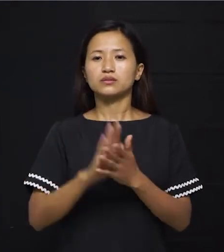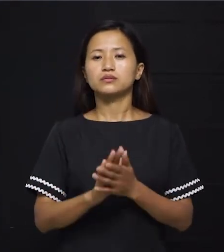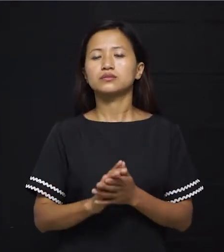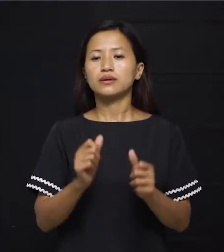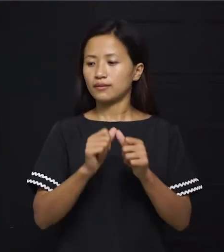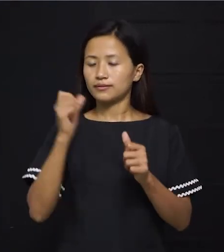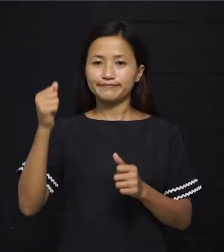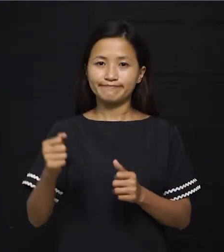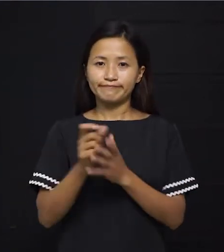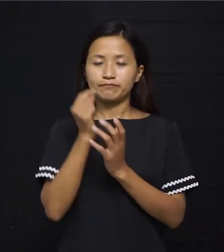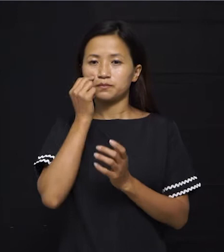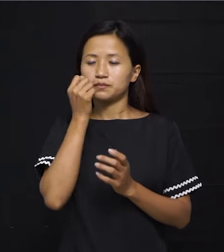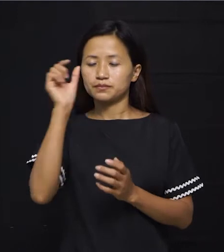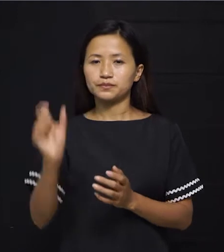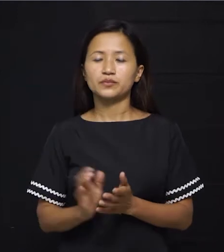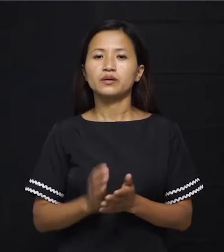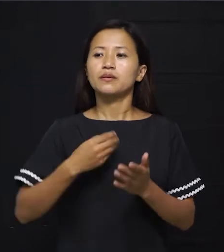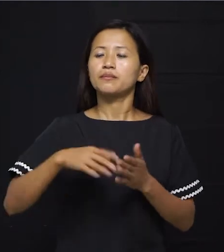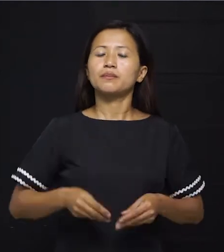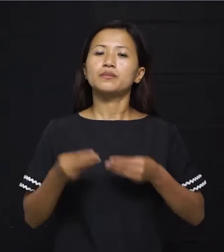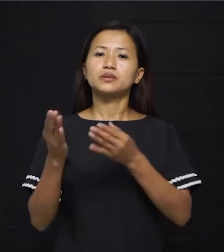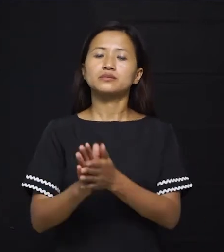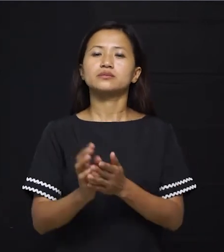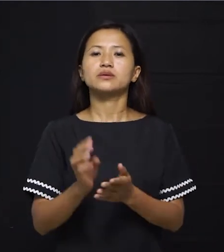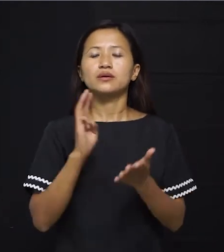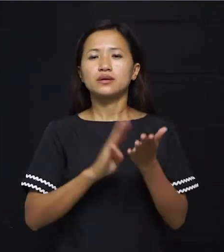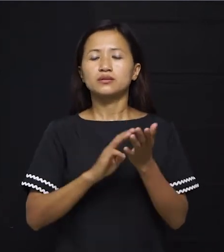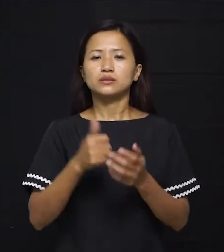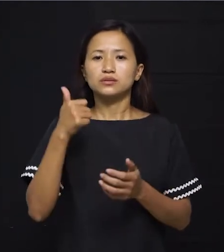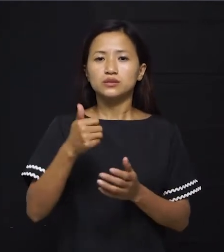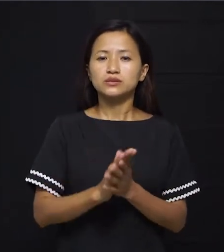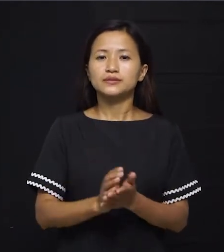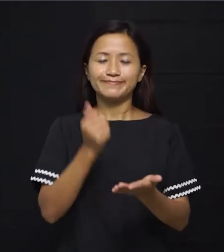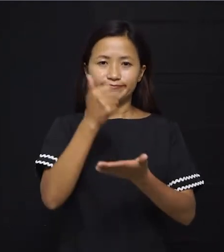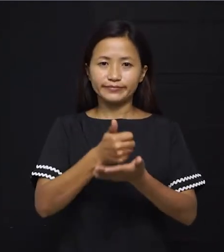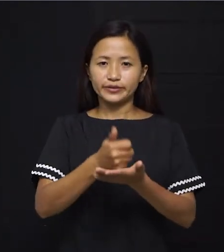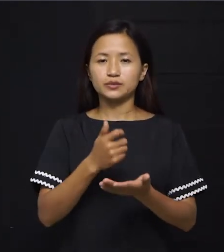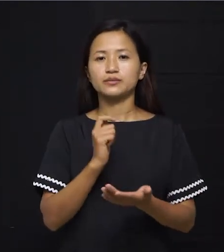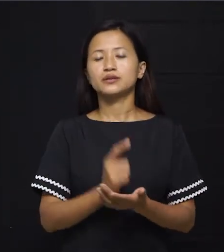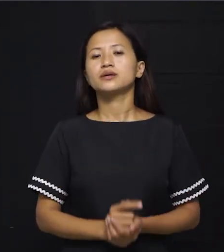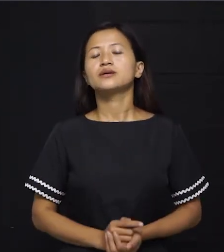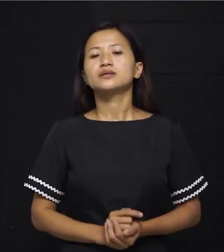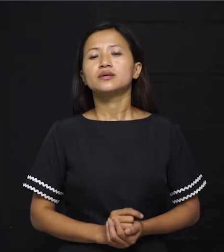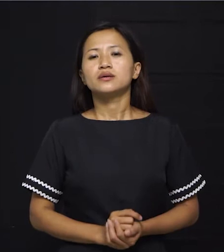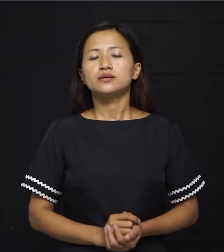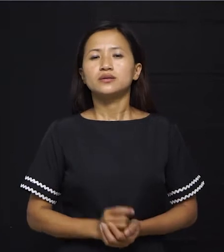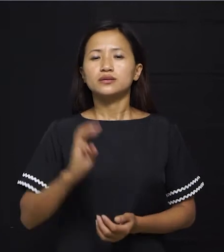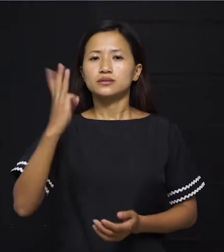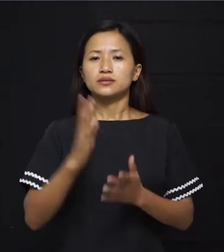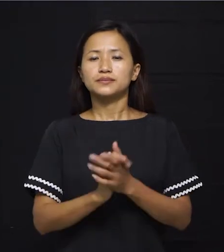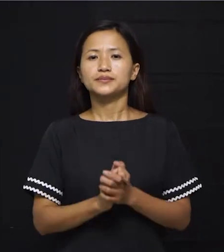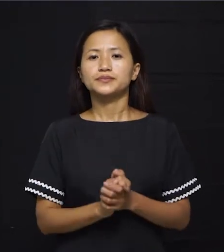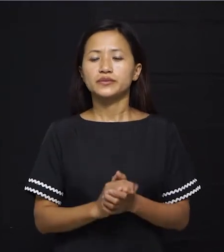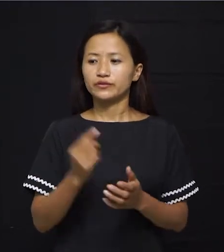He was wise enough to pass a wise judgment. But in part 3, another judgment will come